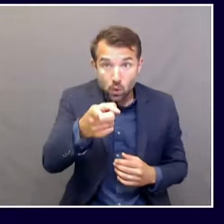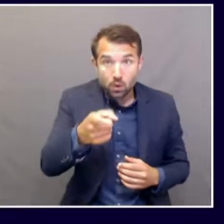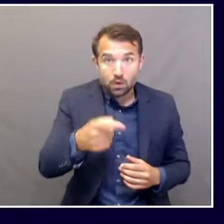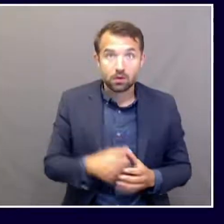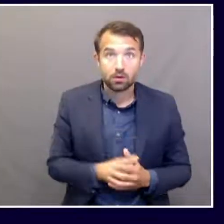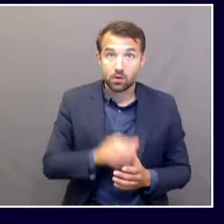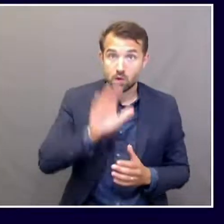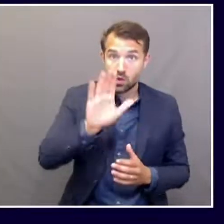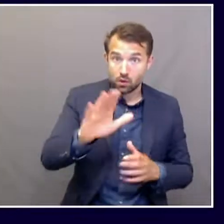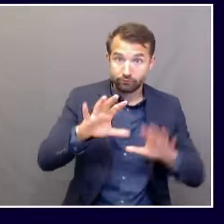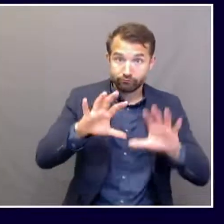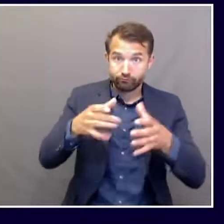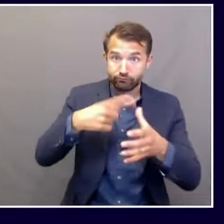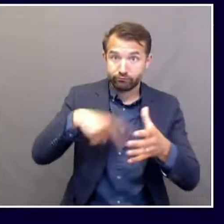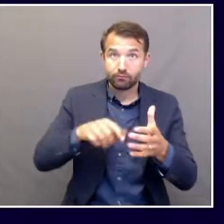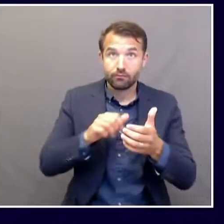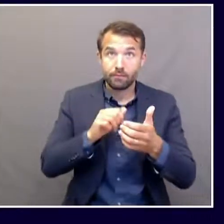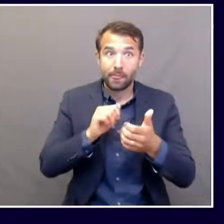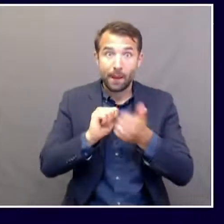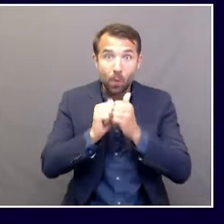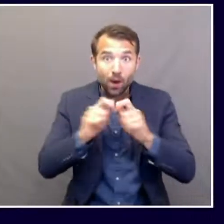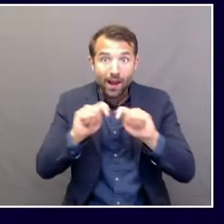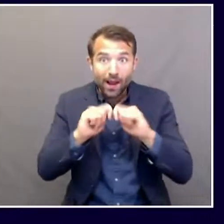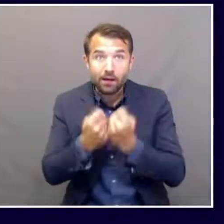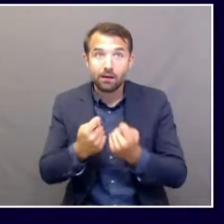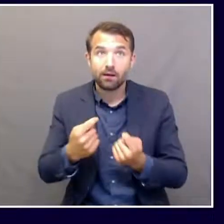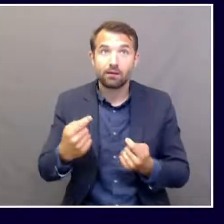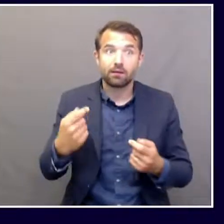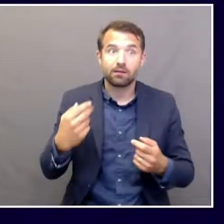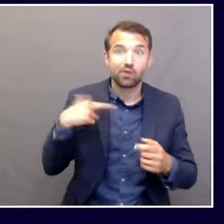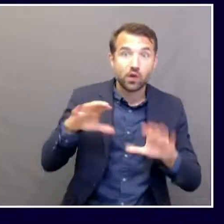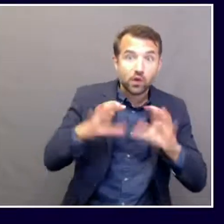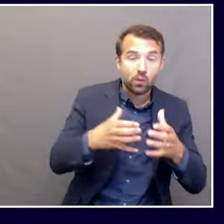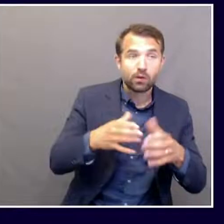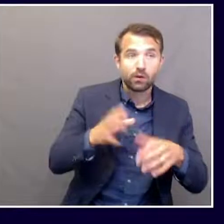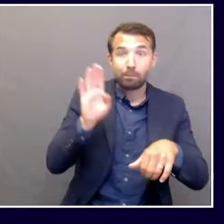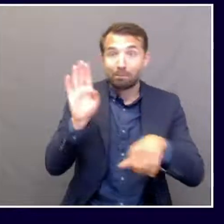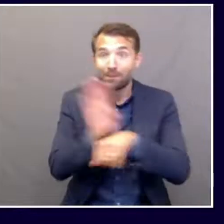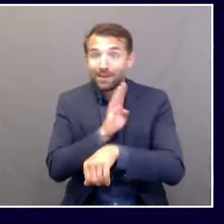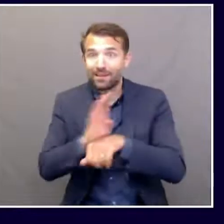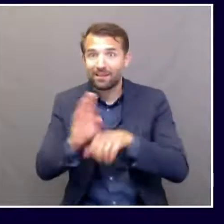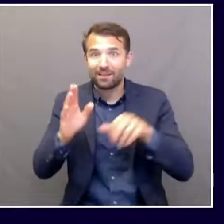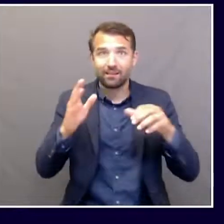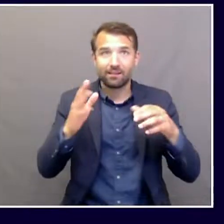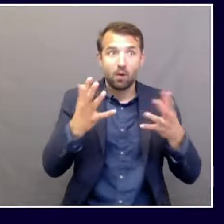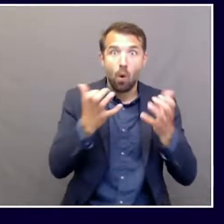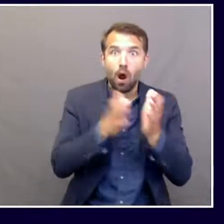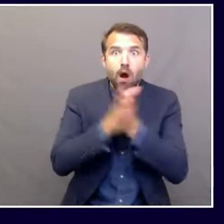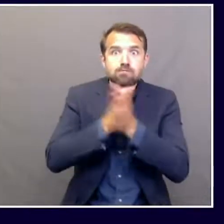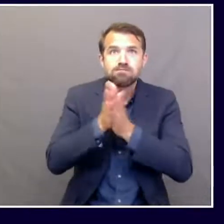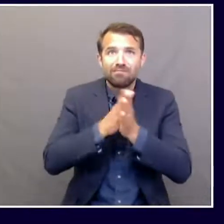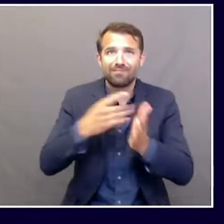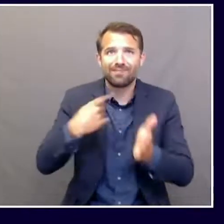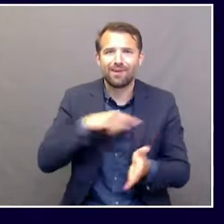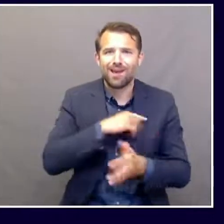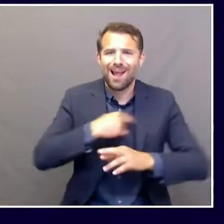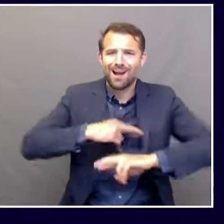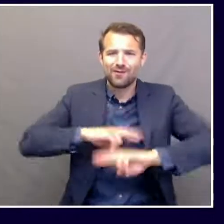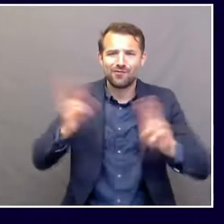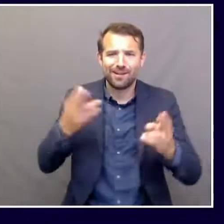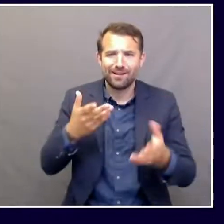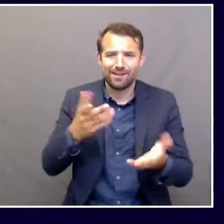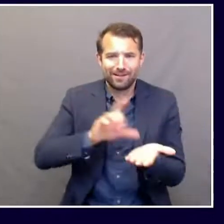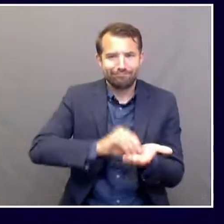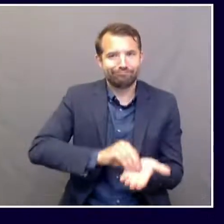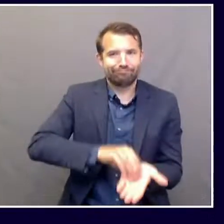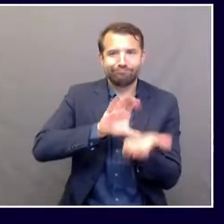a sports team, if you'd like to take advantage of this, we've got vaccine and we've got vaccinators. So we'd like to ramp those